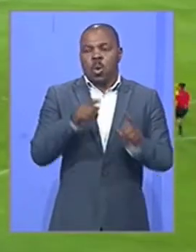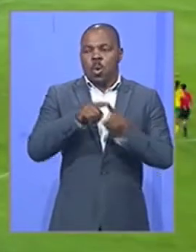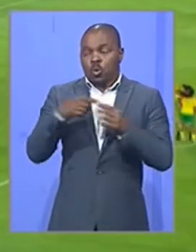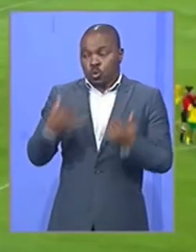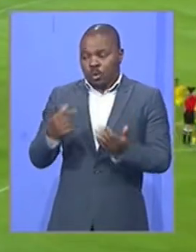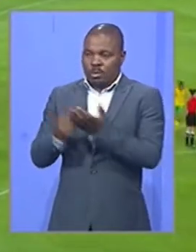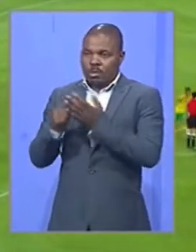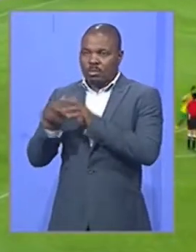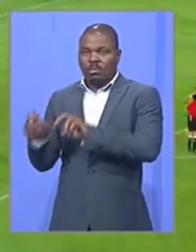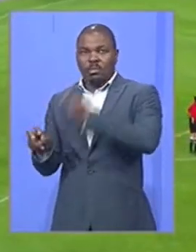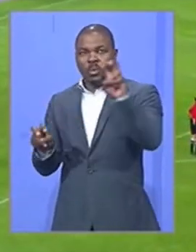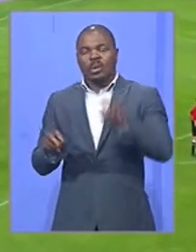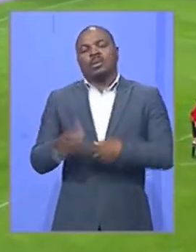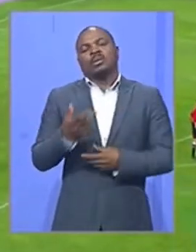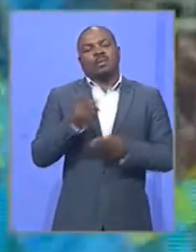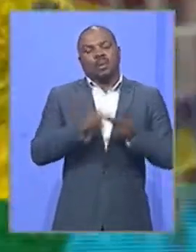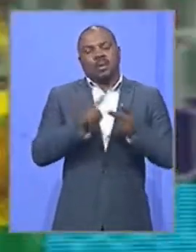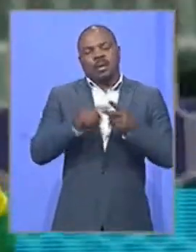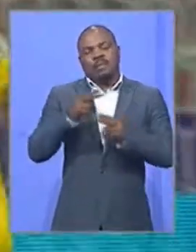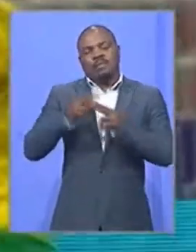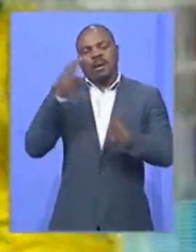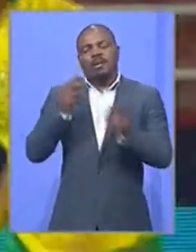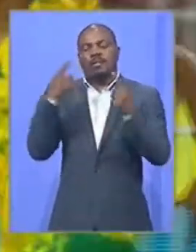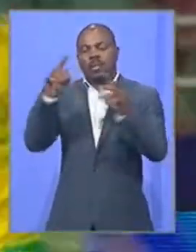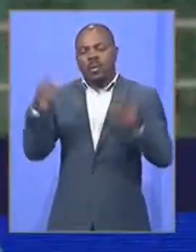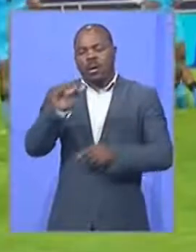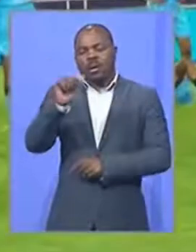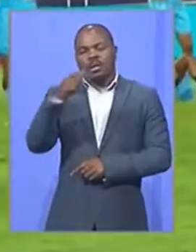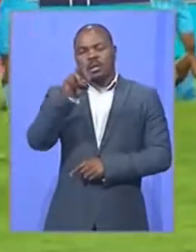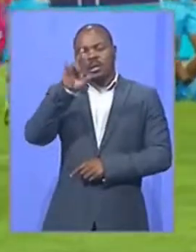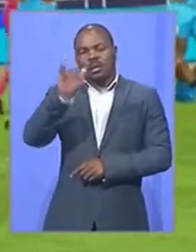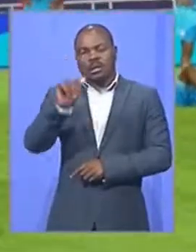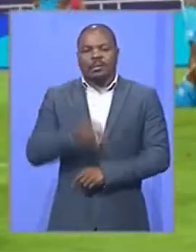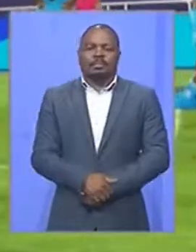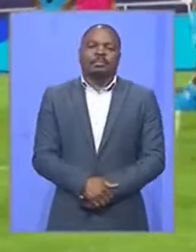jeno a lebe Seychelles, mme leeto la hae o tla le phethela Algeria.